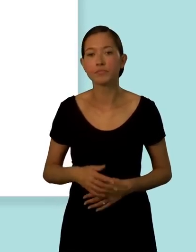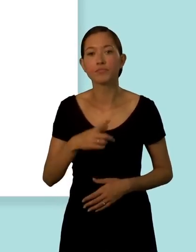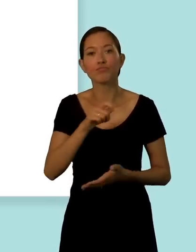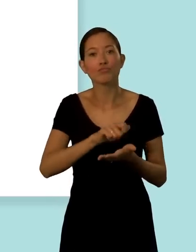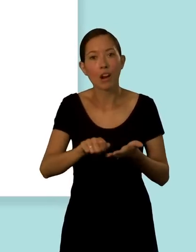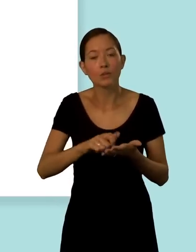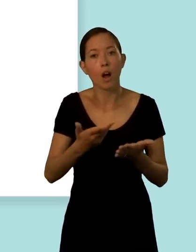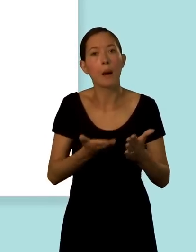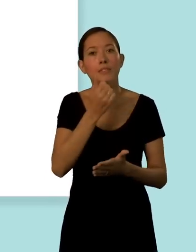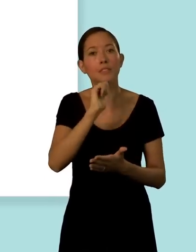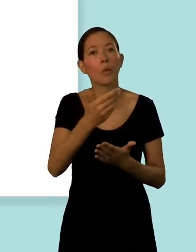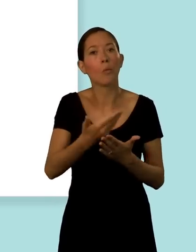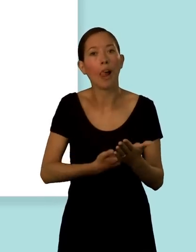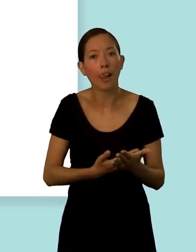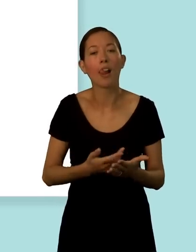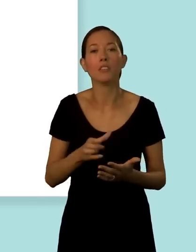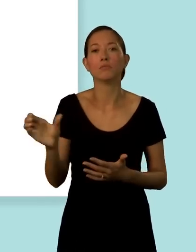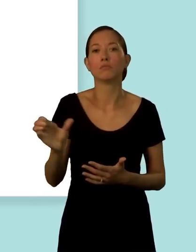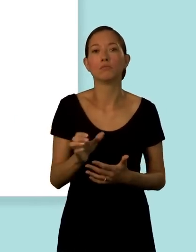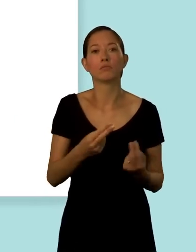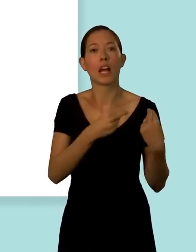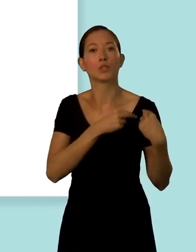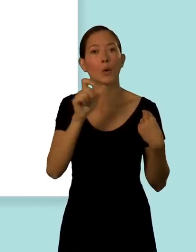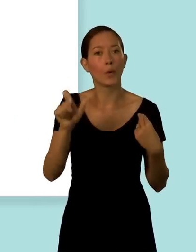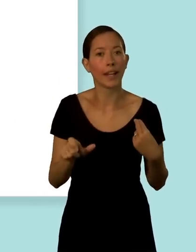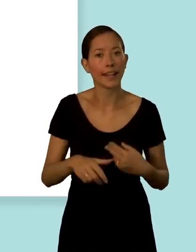Write or update your will and appoint an attorney.